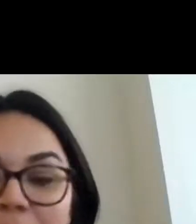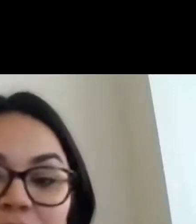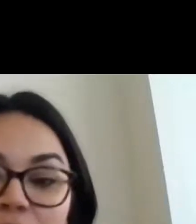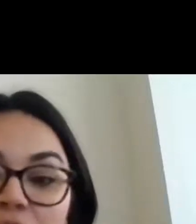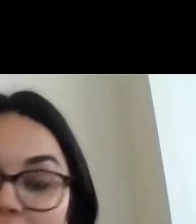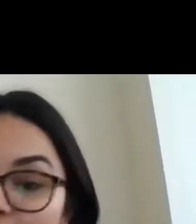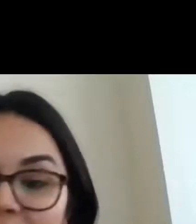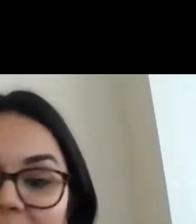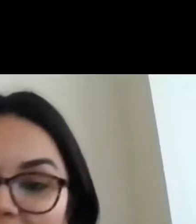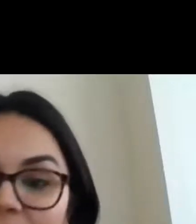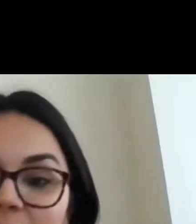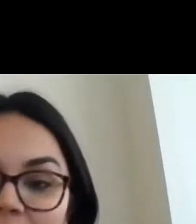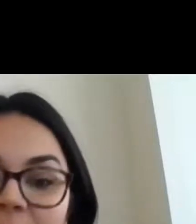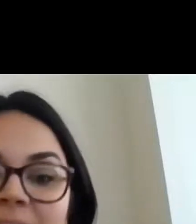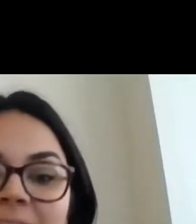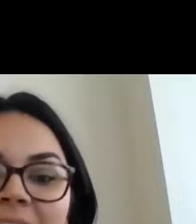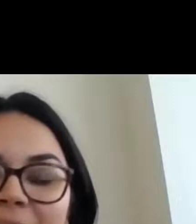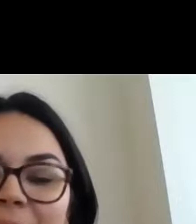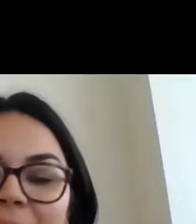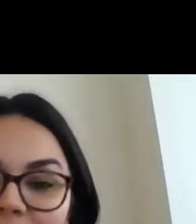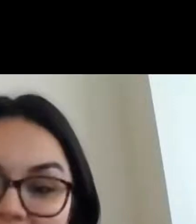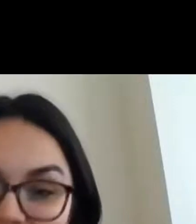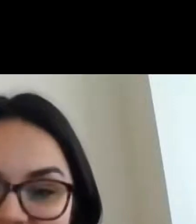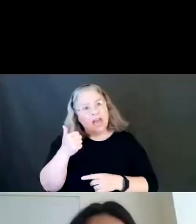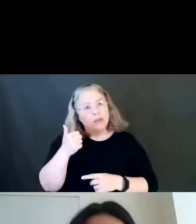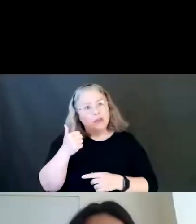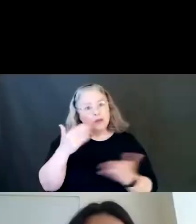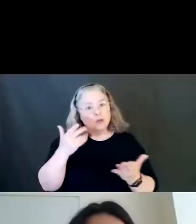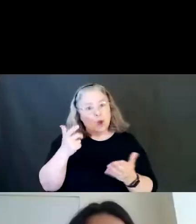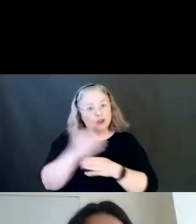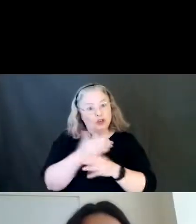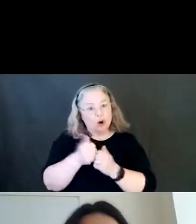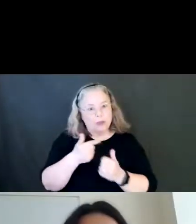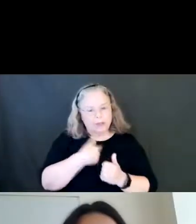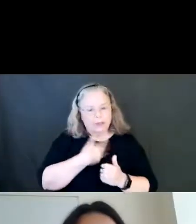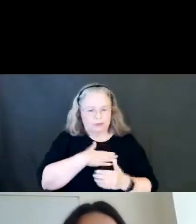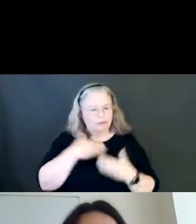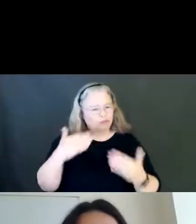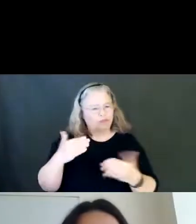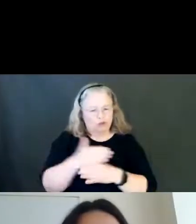but please do share if you have any other items that you'd like to give us. Thank you.